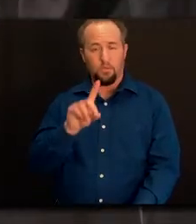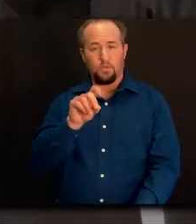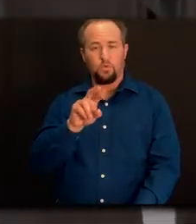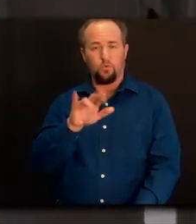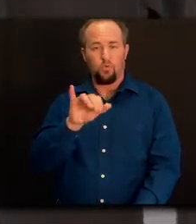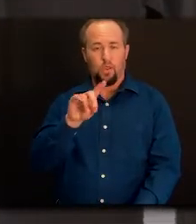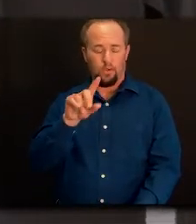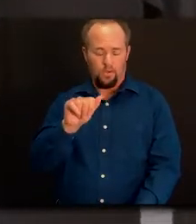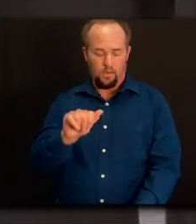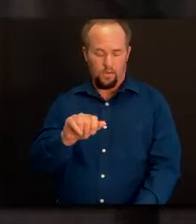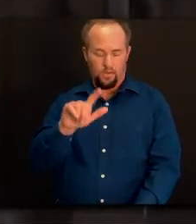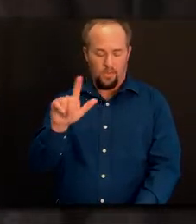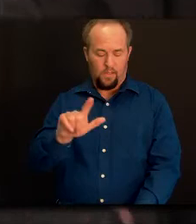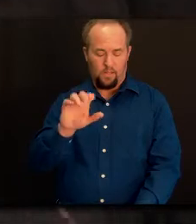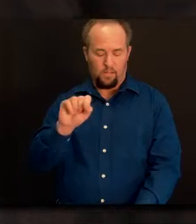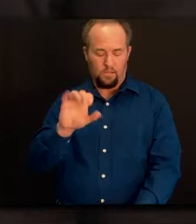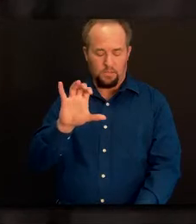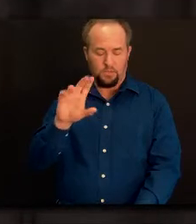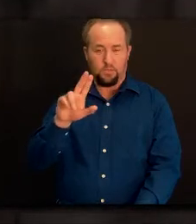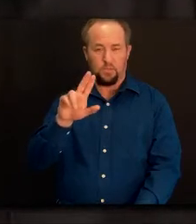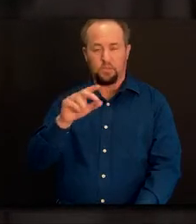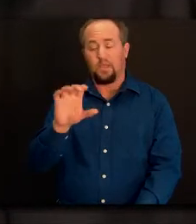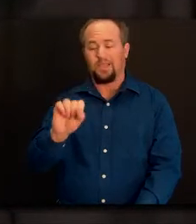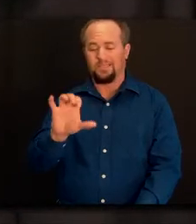Dorinda L. Schultz.